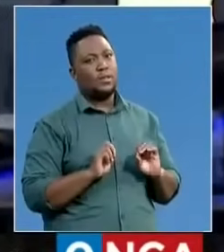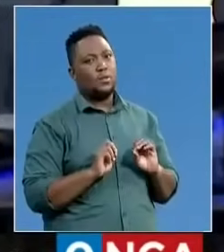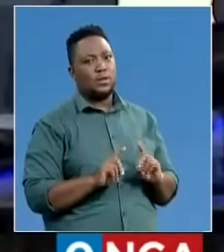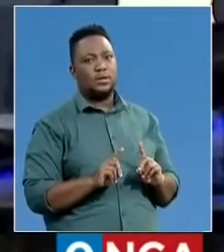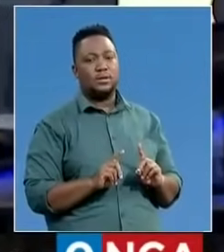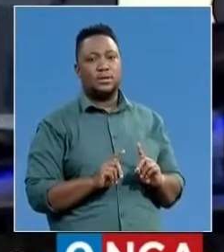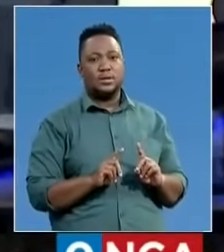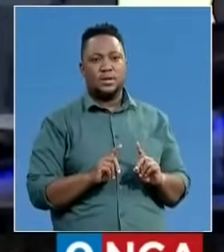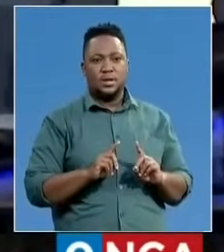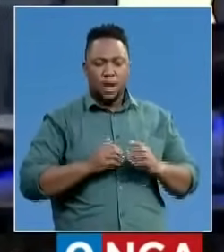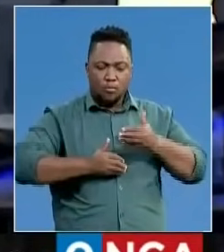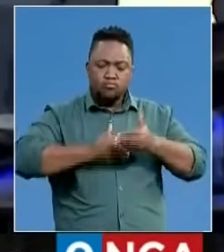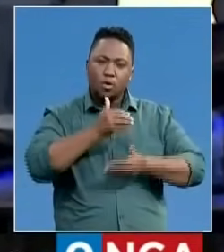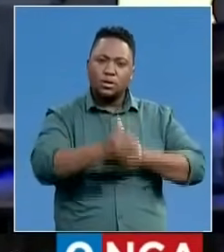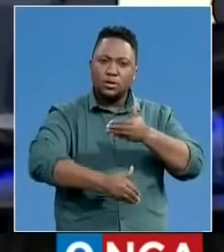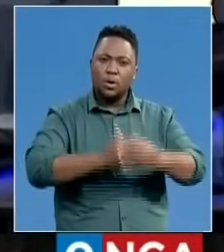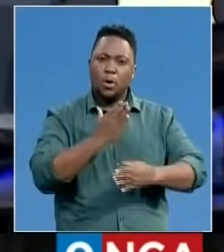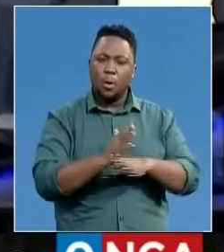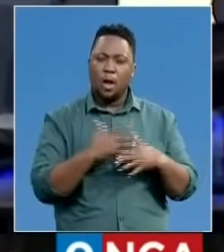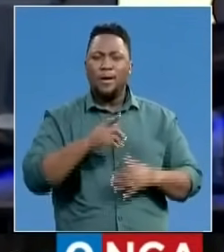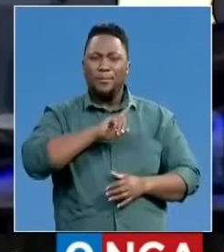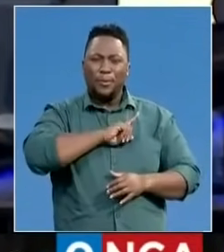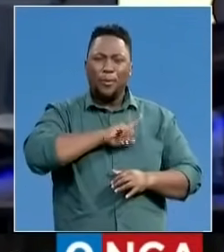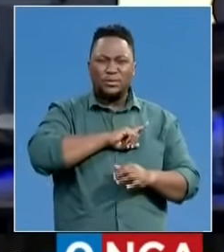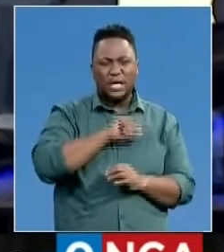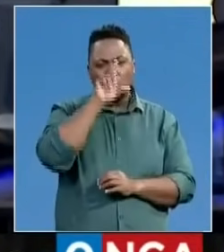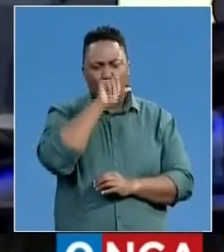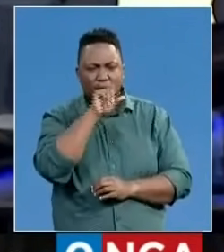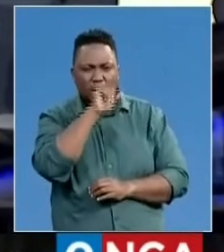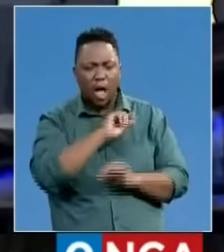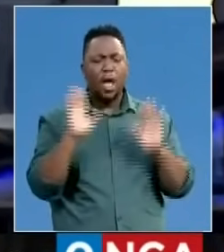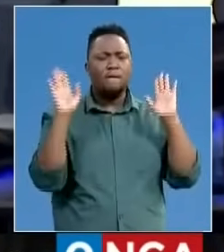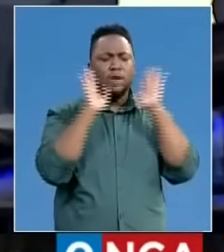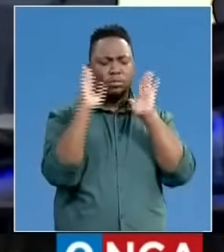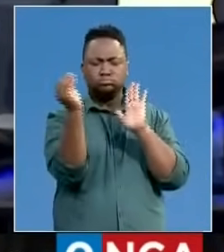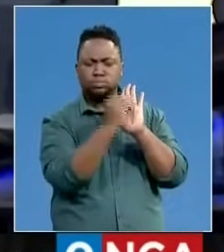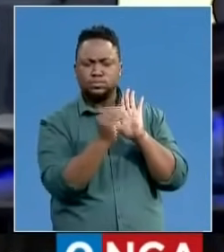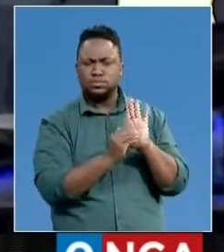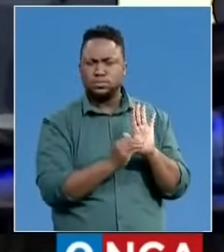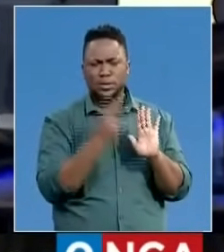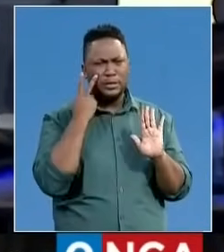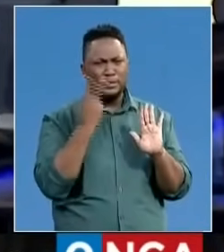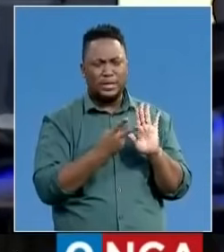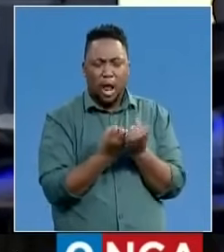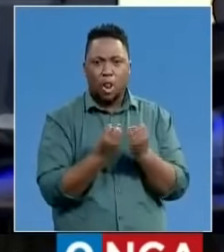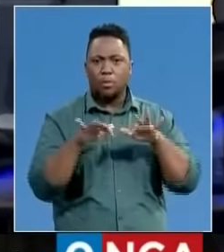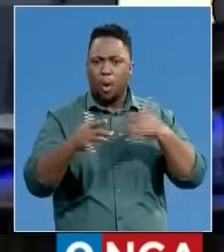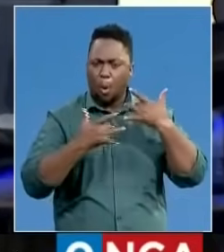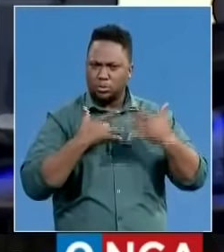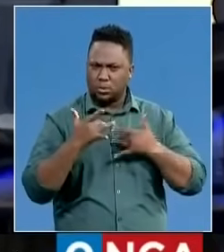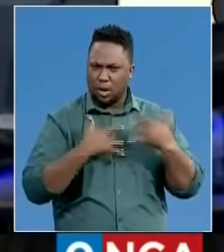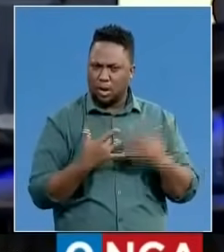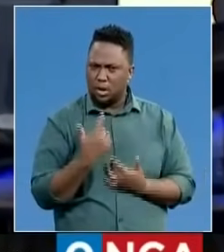flow in the process? Because when you look at social media and you listen to people who are calling in to talk radio stations, there's still a lot of concern, people